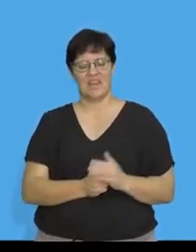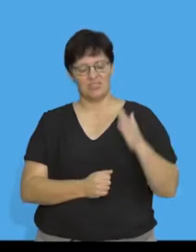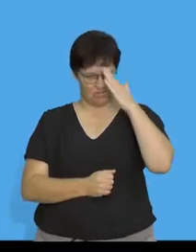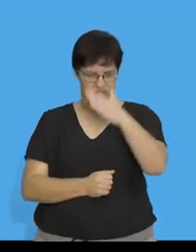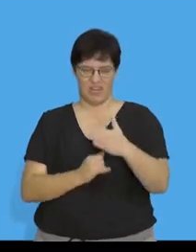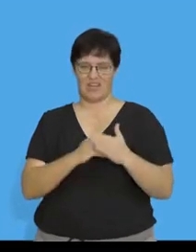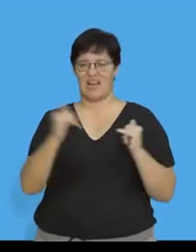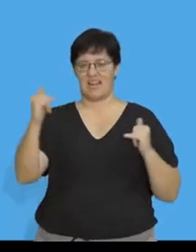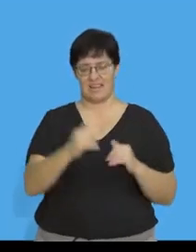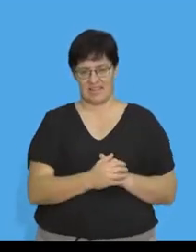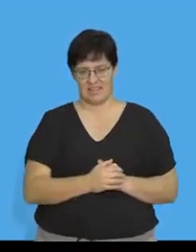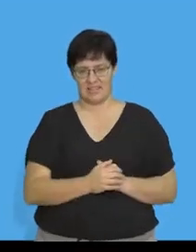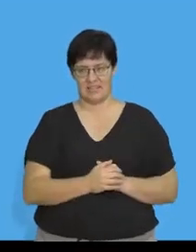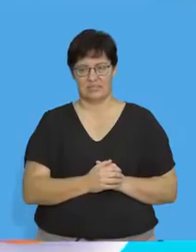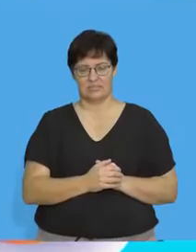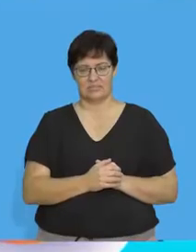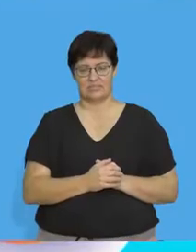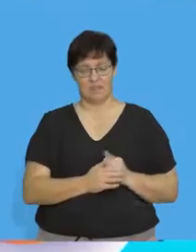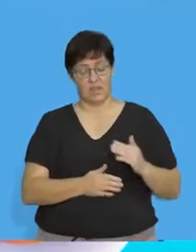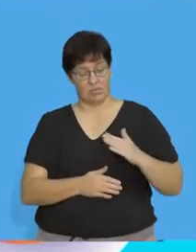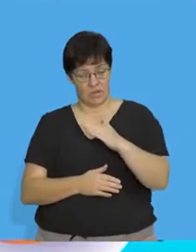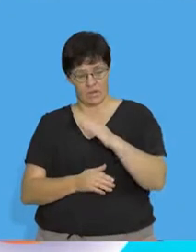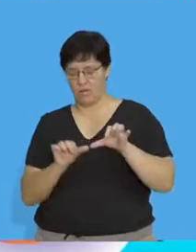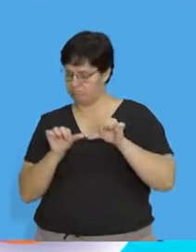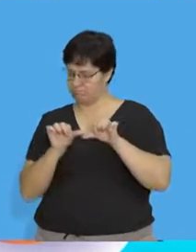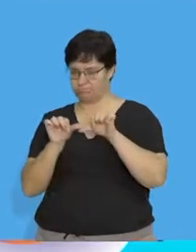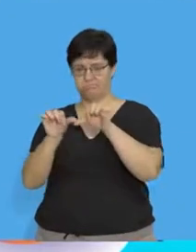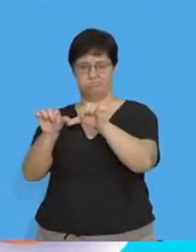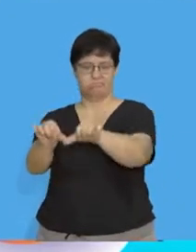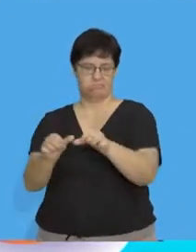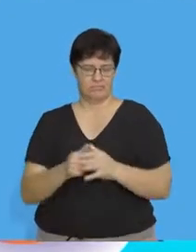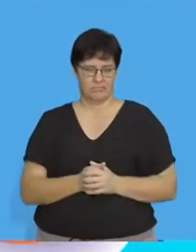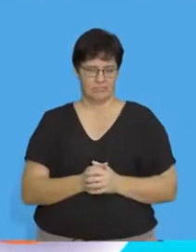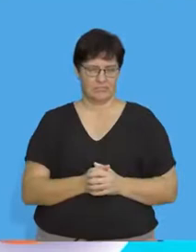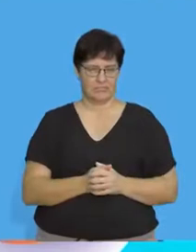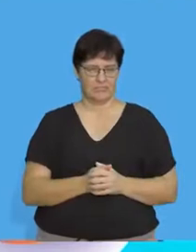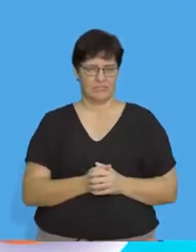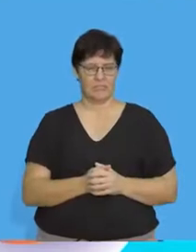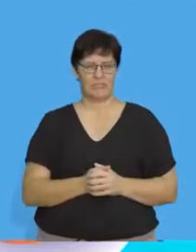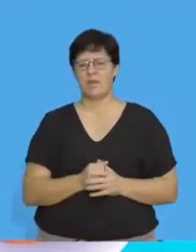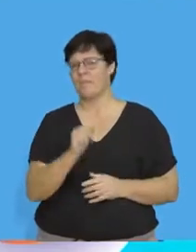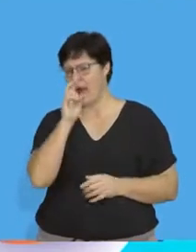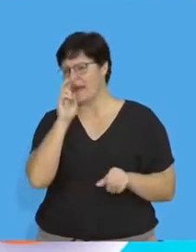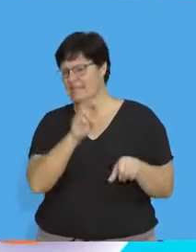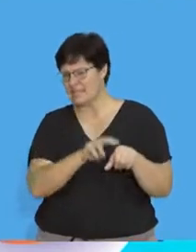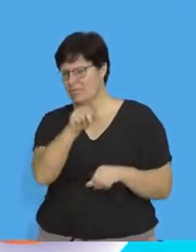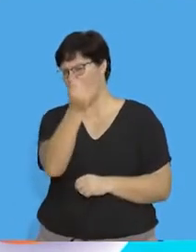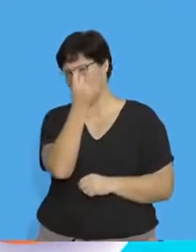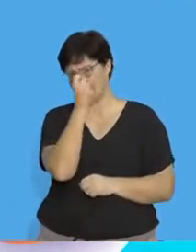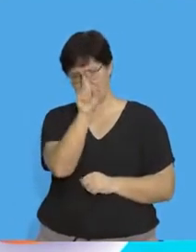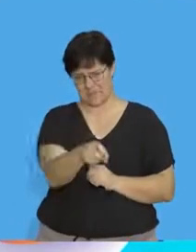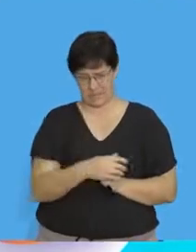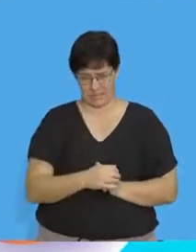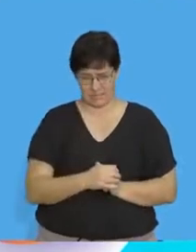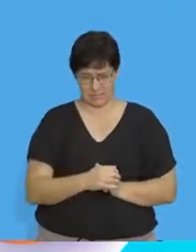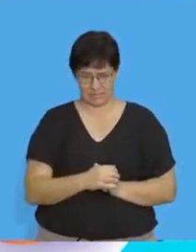it's very difficult to see if there is a mathematical relationship. As it happens, there is. And